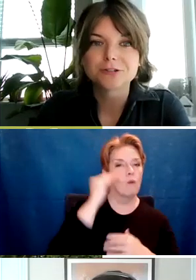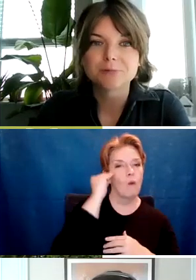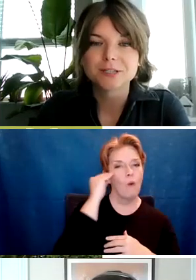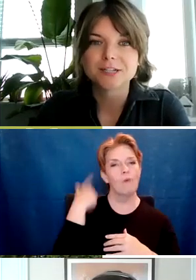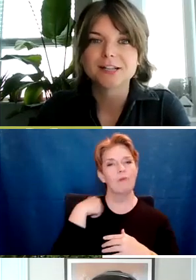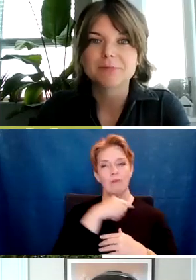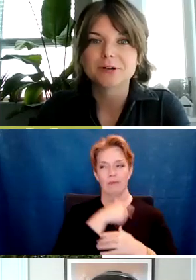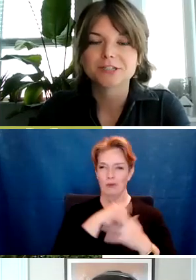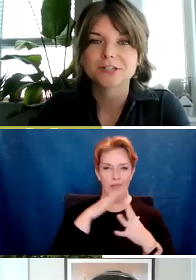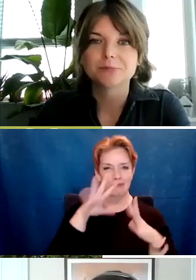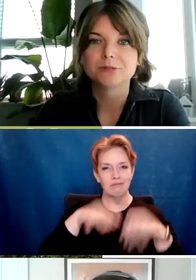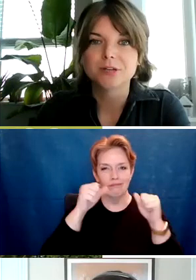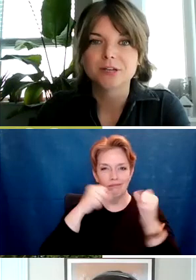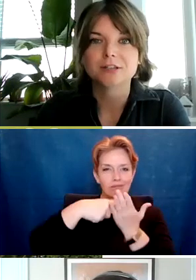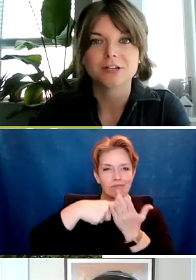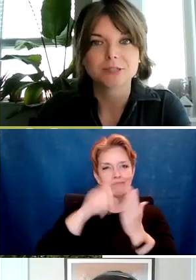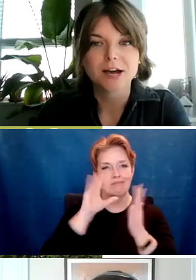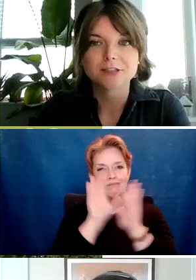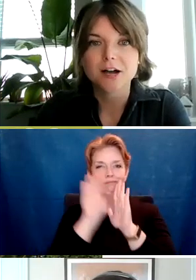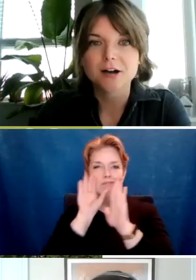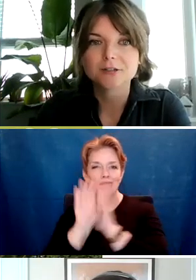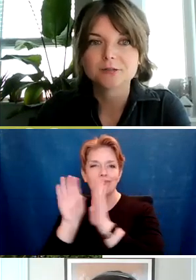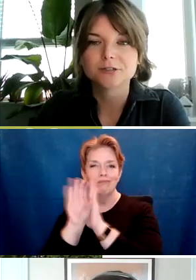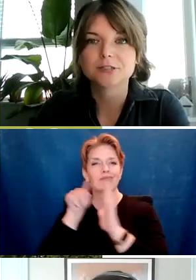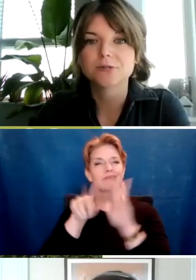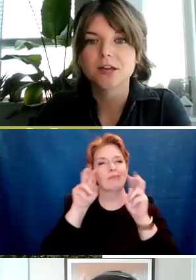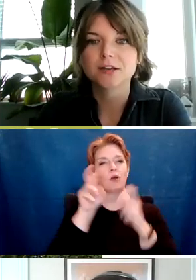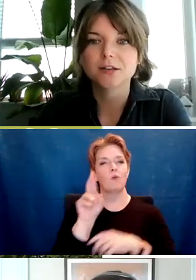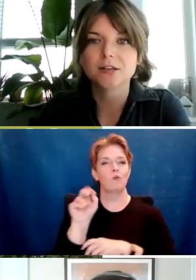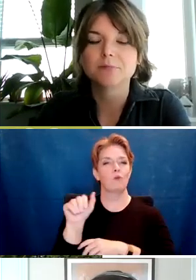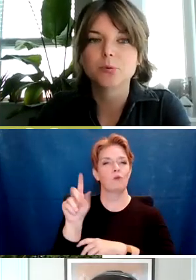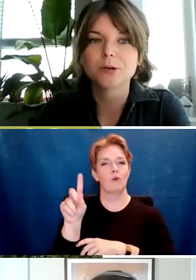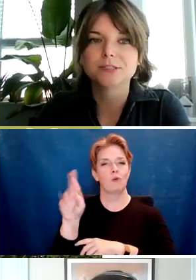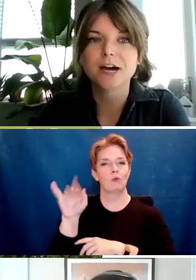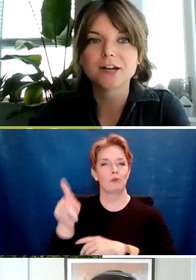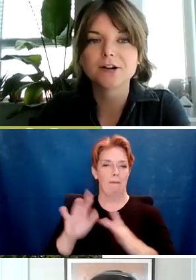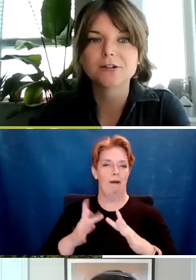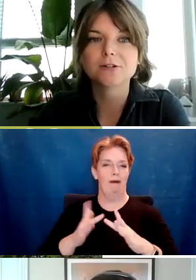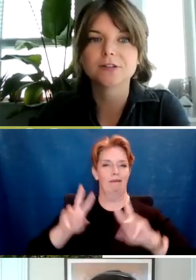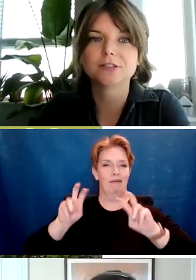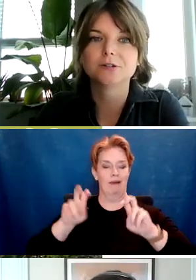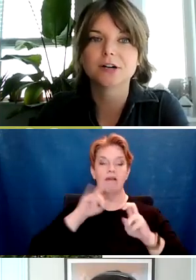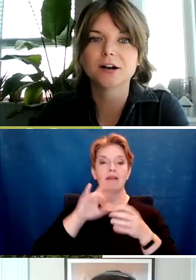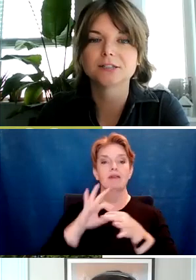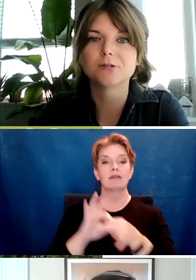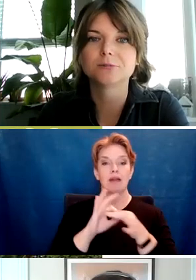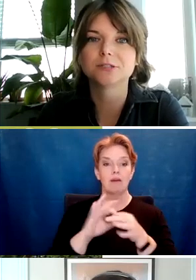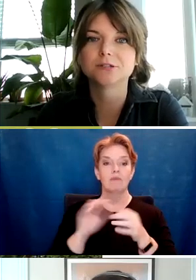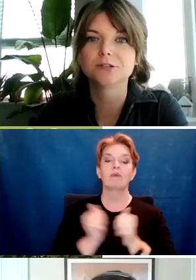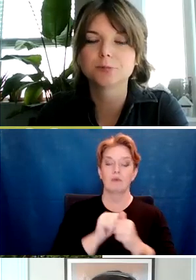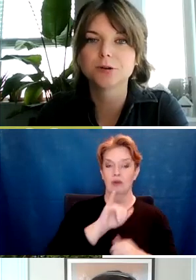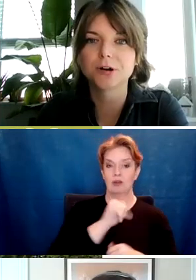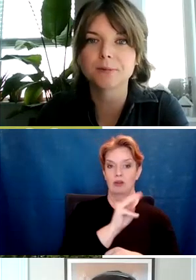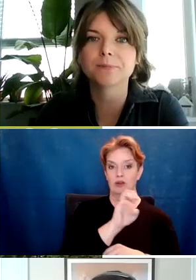virtual road trip is a collaboration between the James Castle House, which is located in Boise, Idaho, the Historic Artist Homes